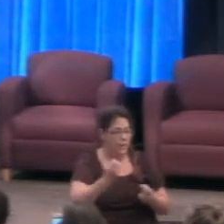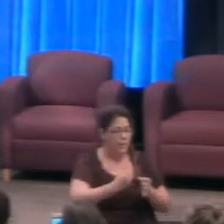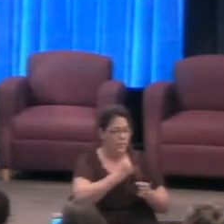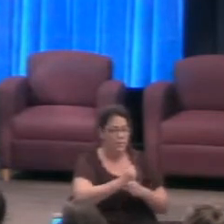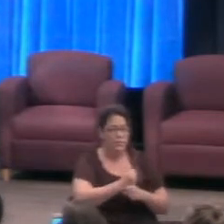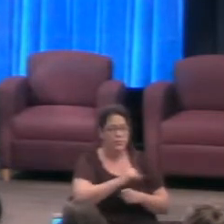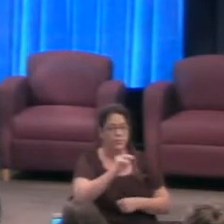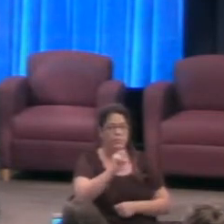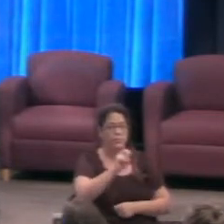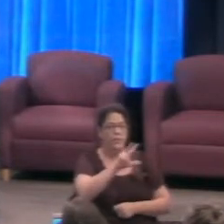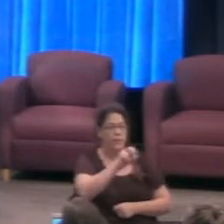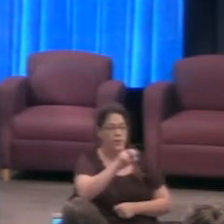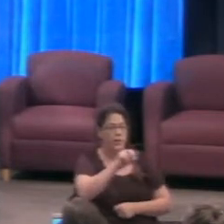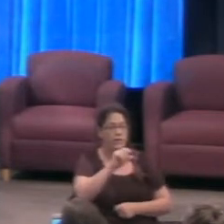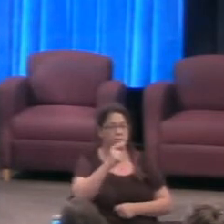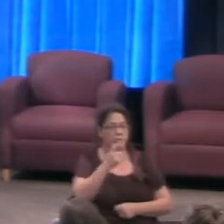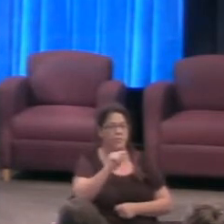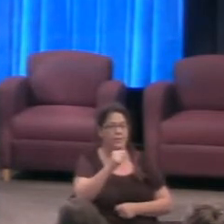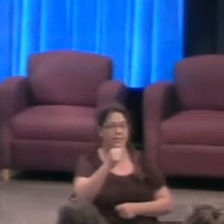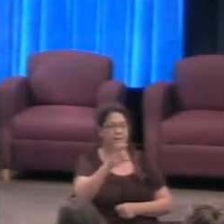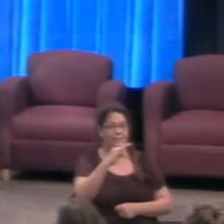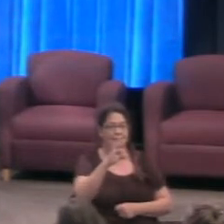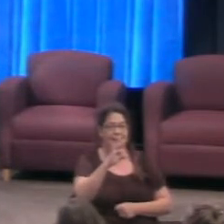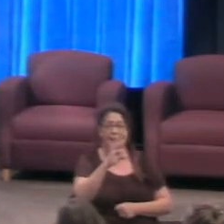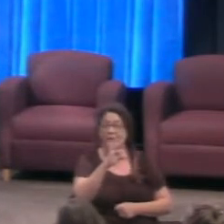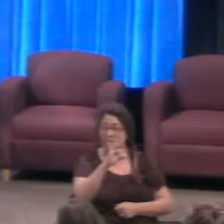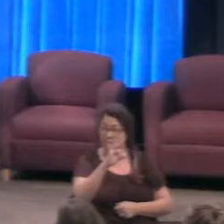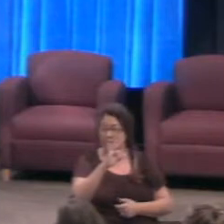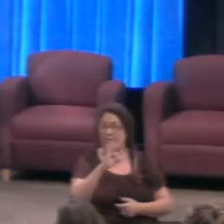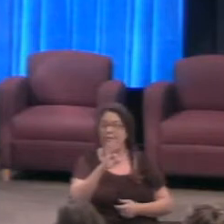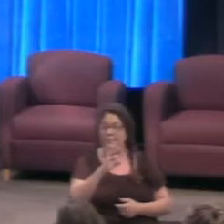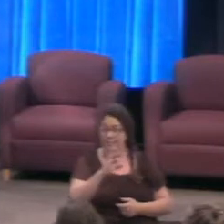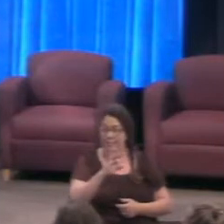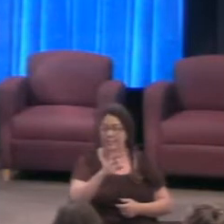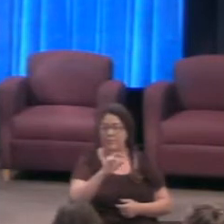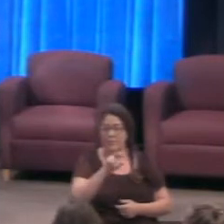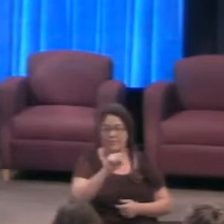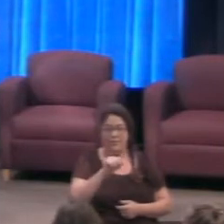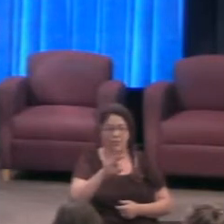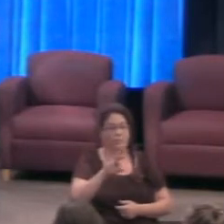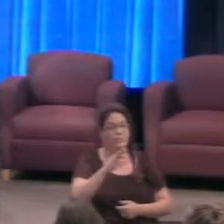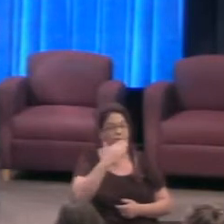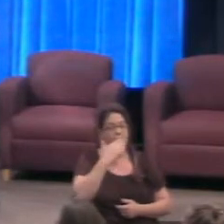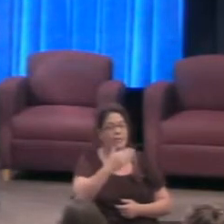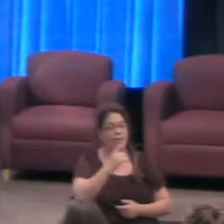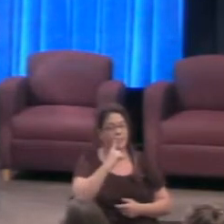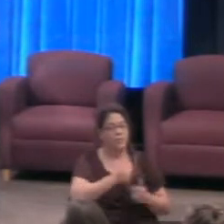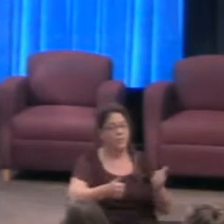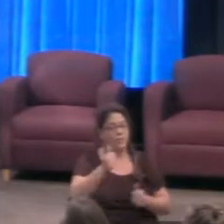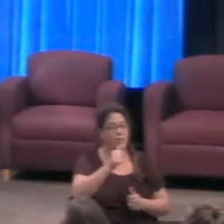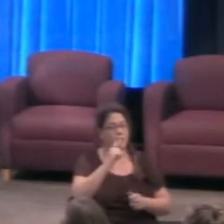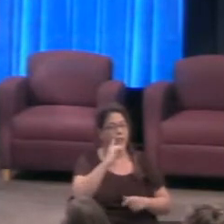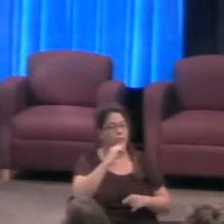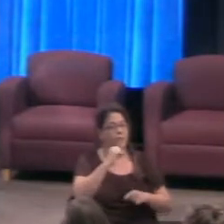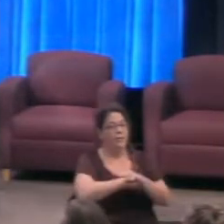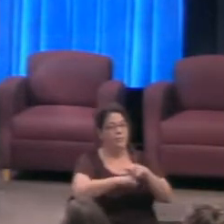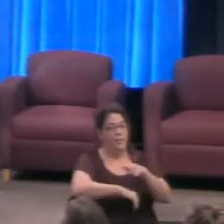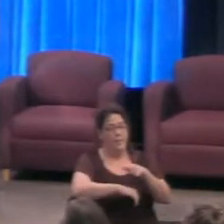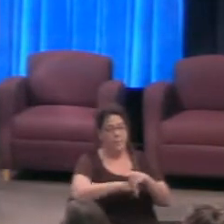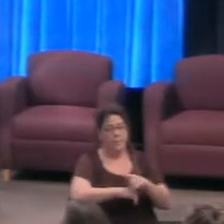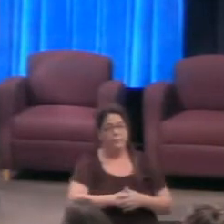2019, signed Heath A. Collins, Brigadier General, United States Air Force, Program Executive Officer, Fighters and Bombers.